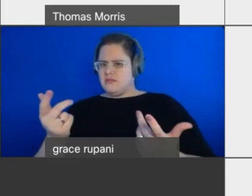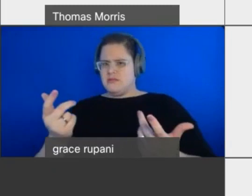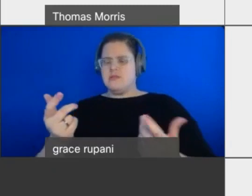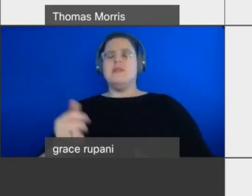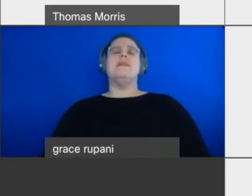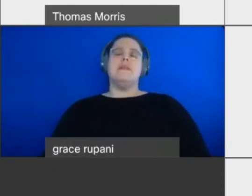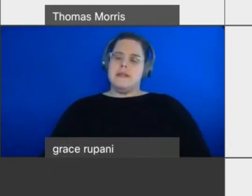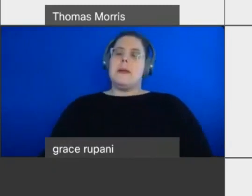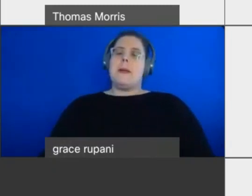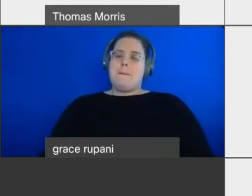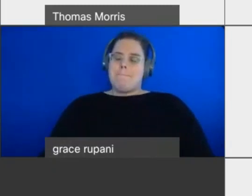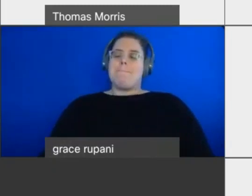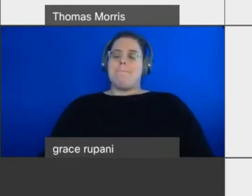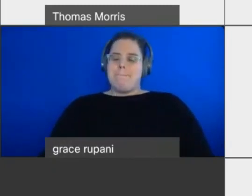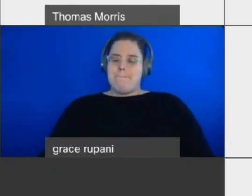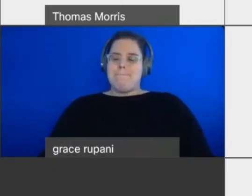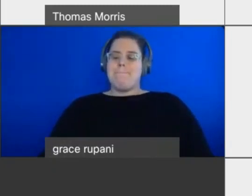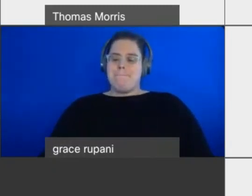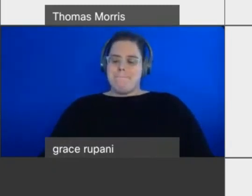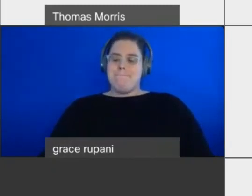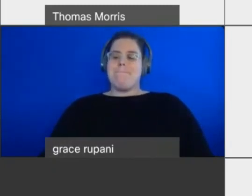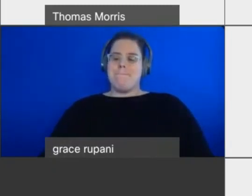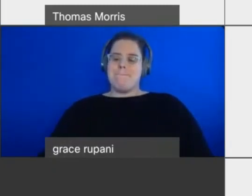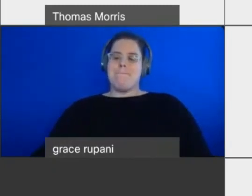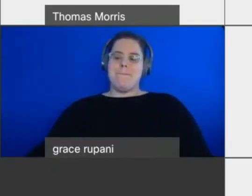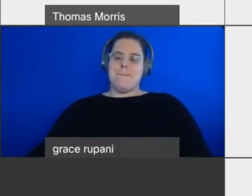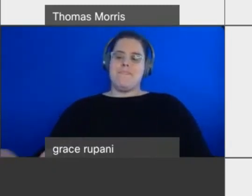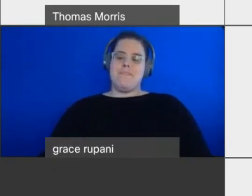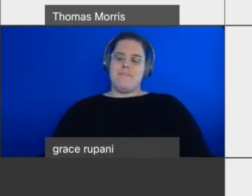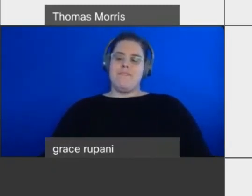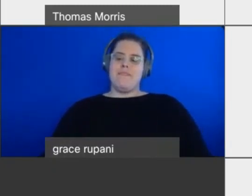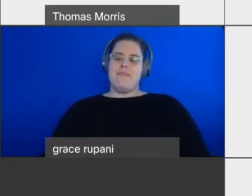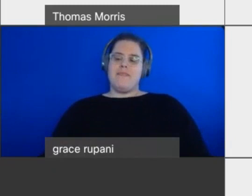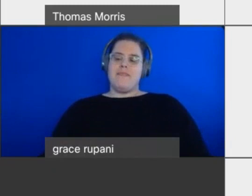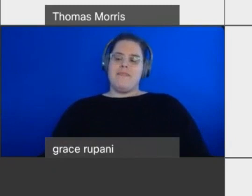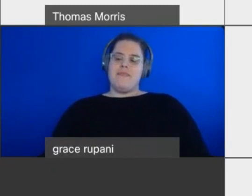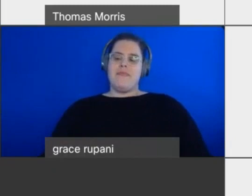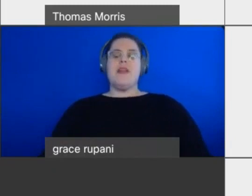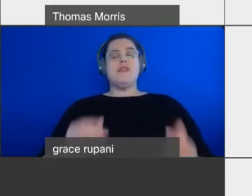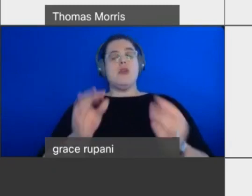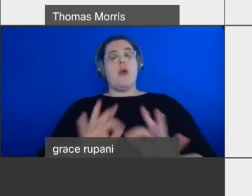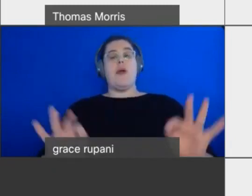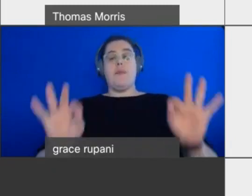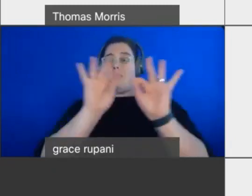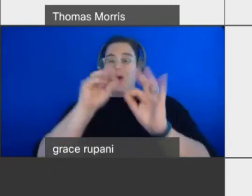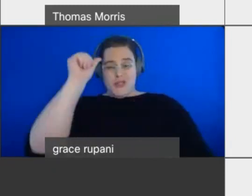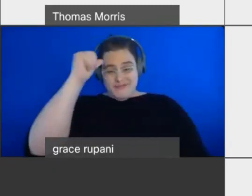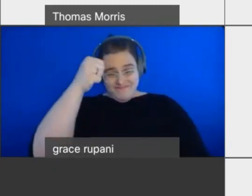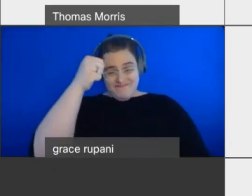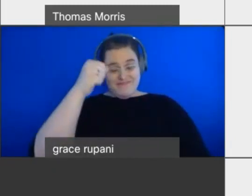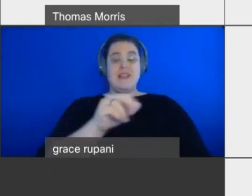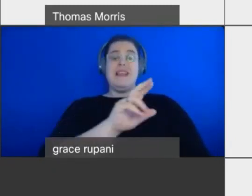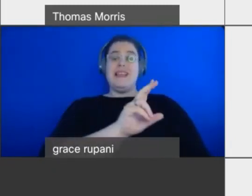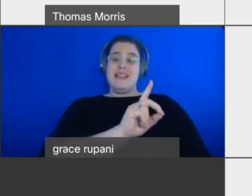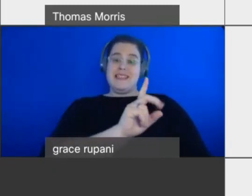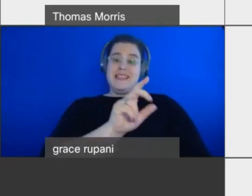keeping in mind that the vast majority of people supported by DDA do not